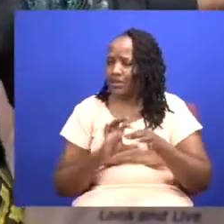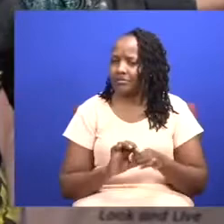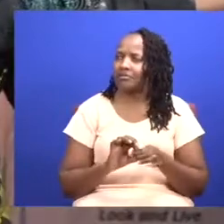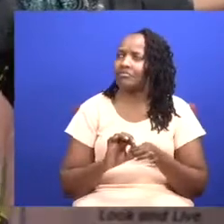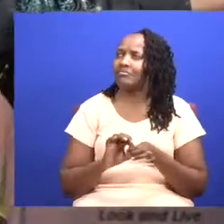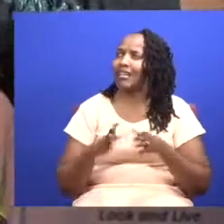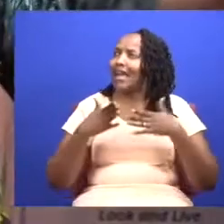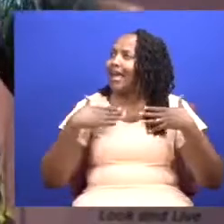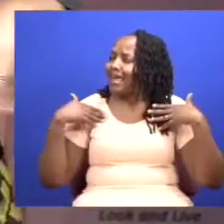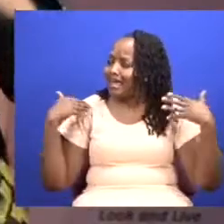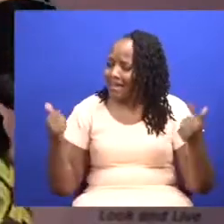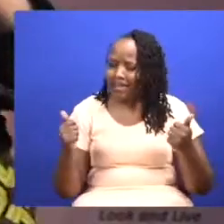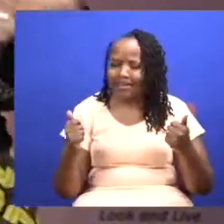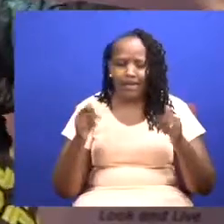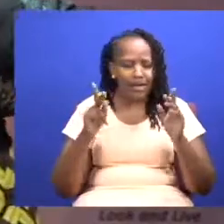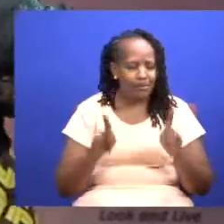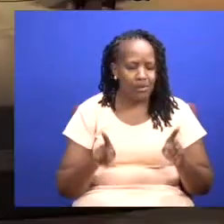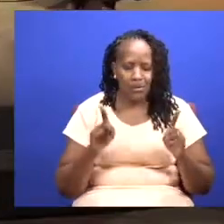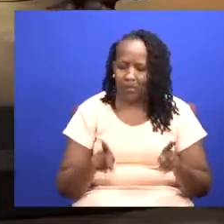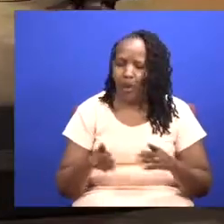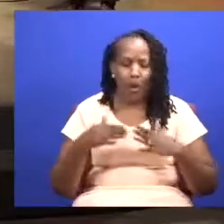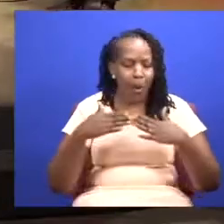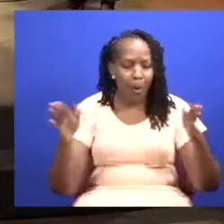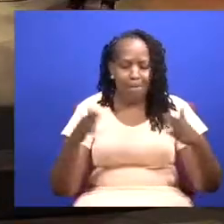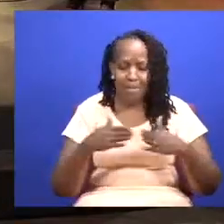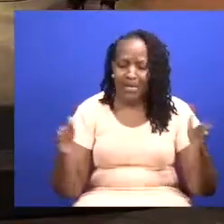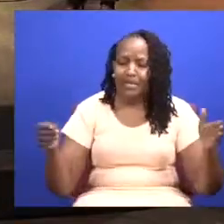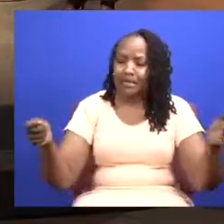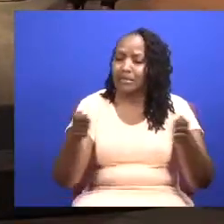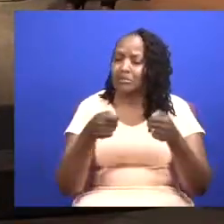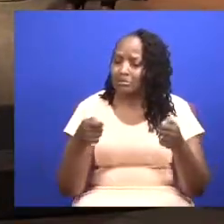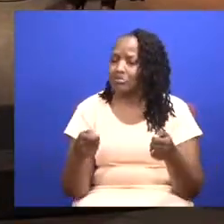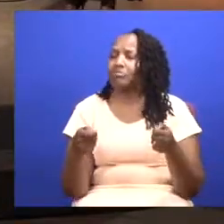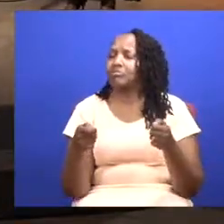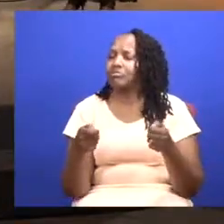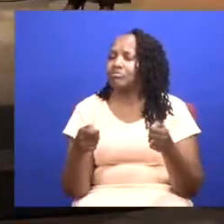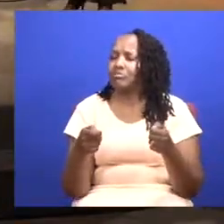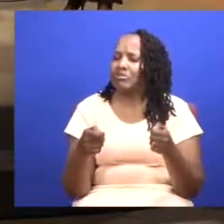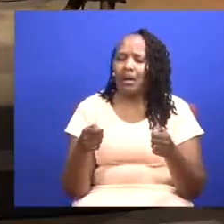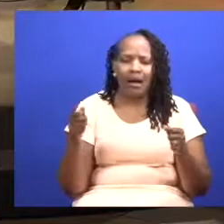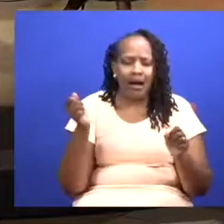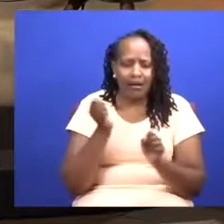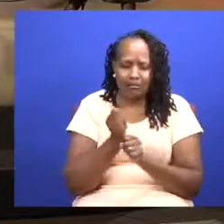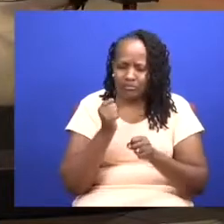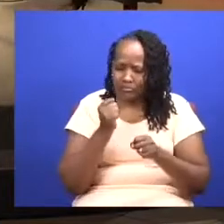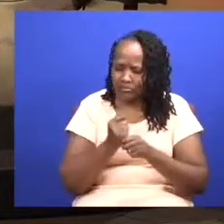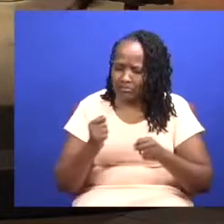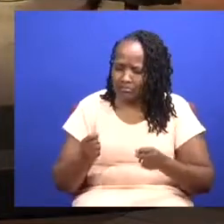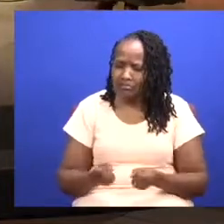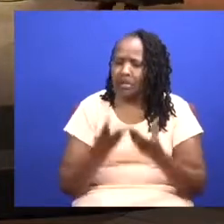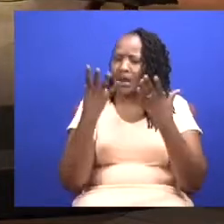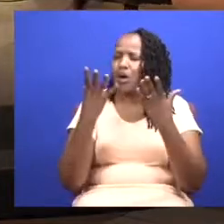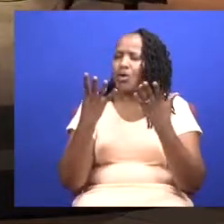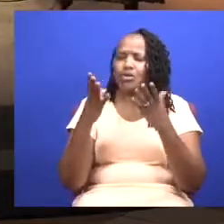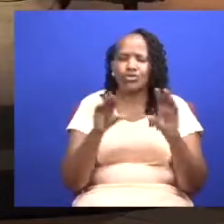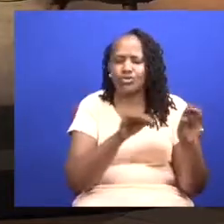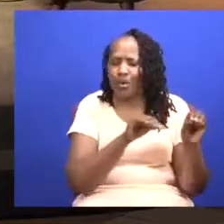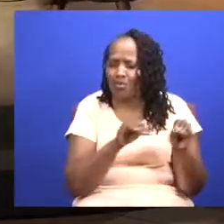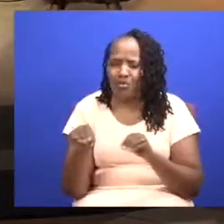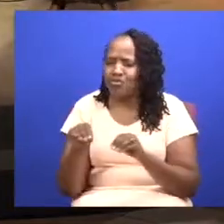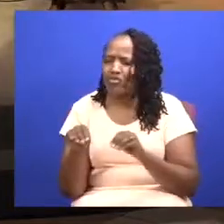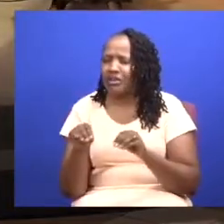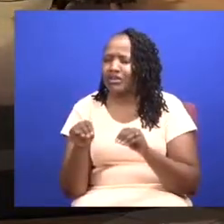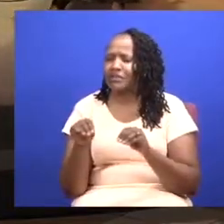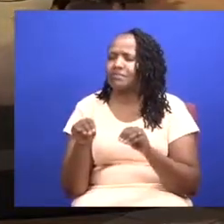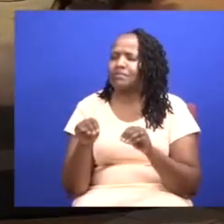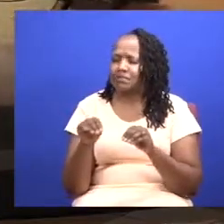every shackles. You are dealing with lives. You are healing, oh God. You are opening doors. You are doing the miraculous, oh